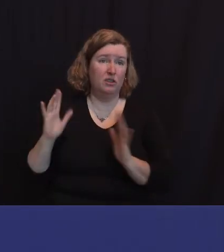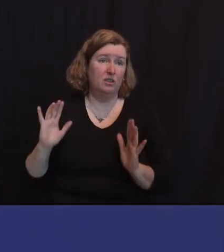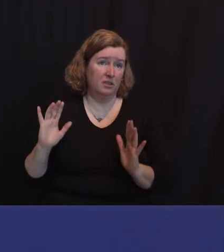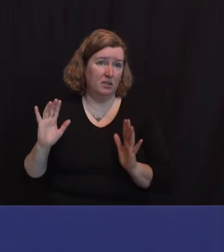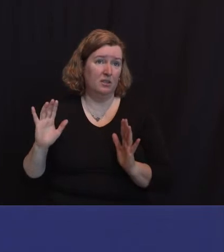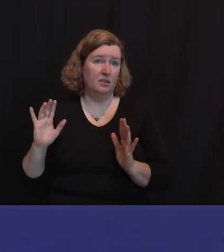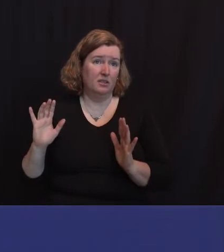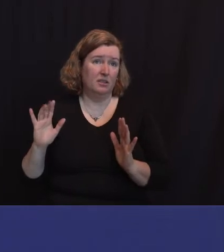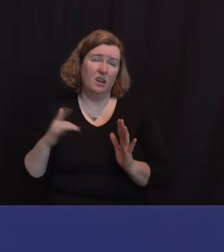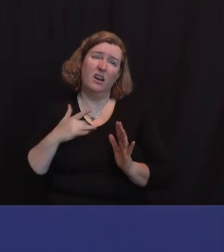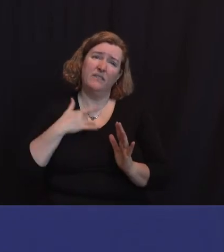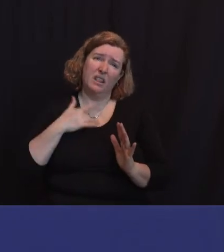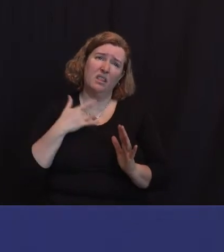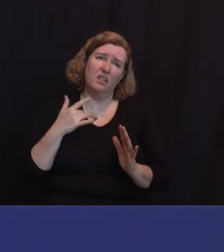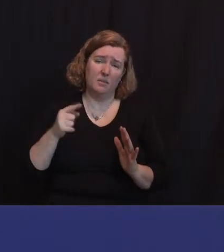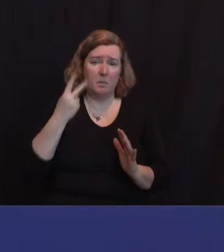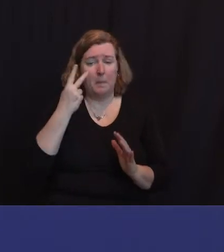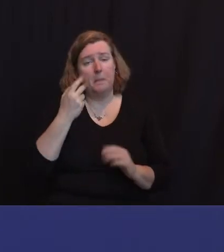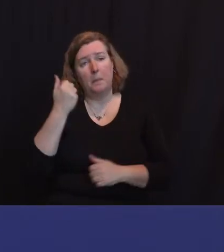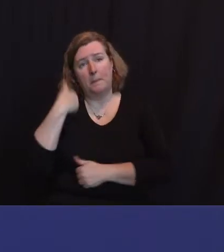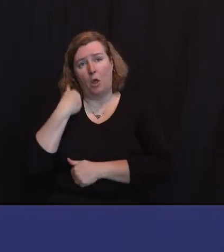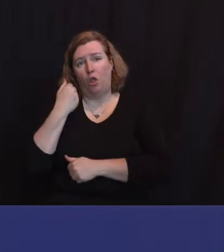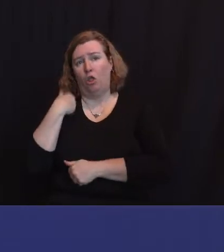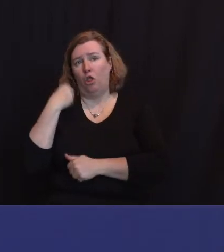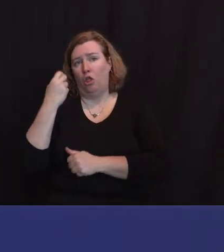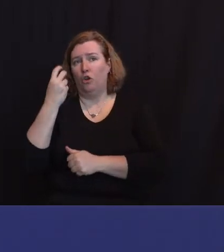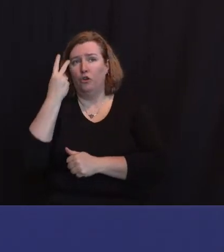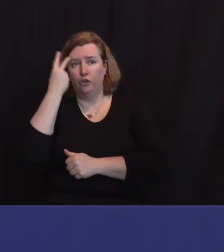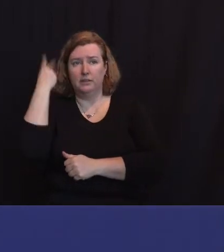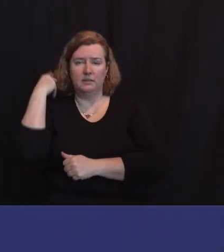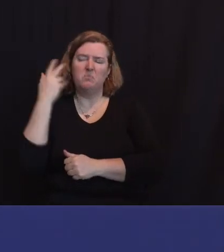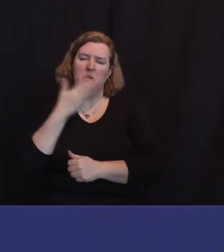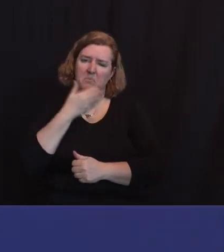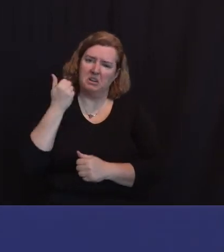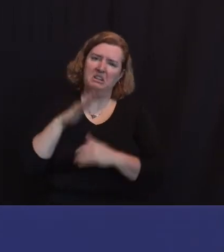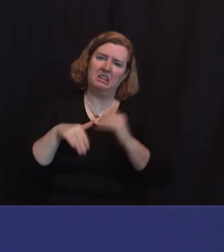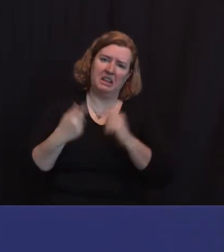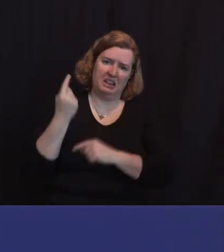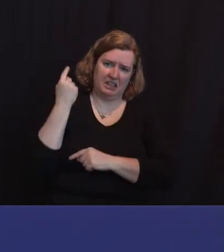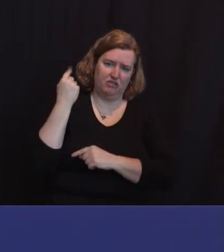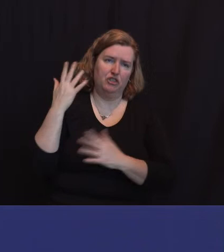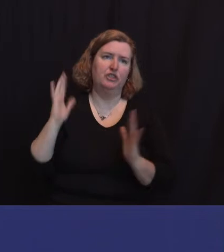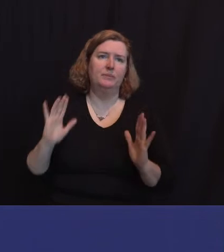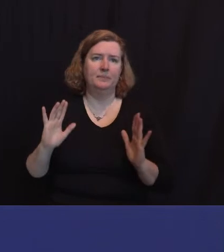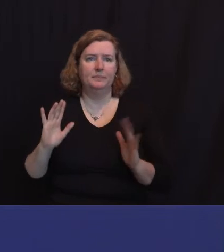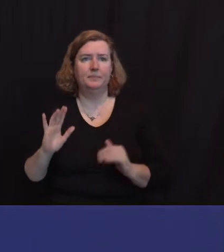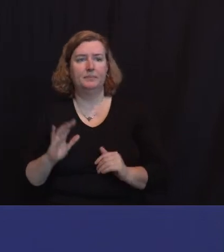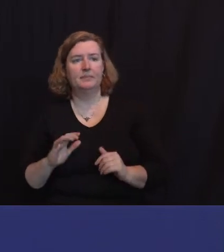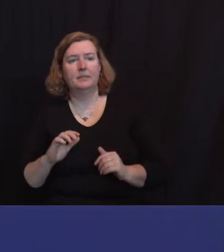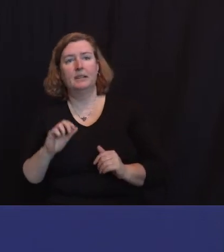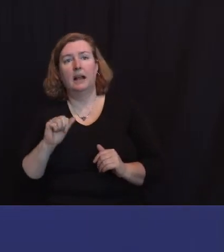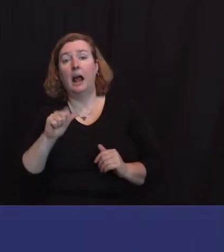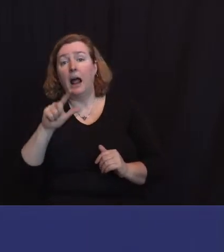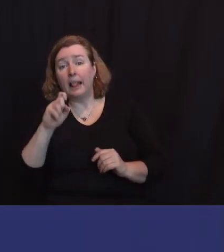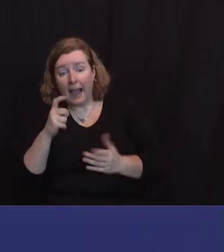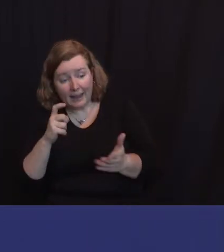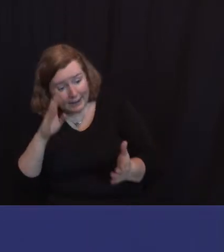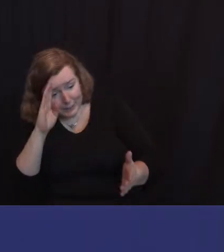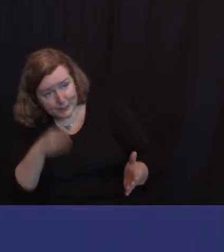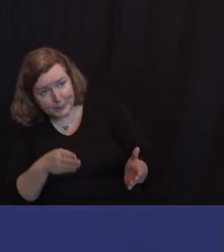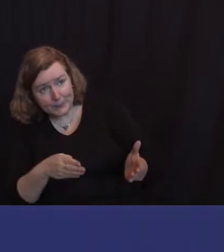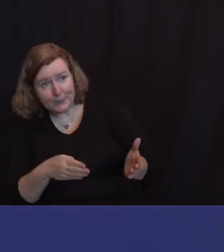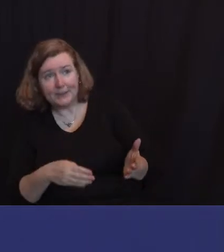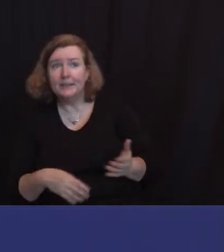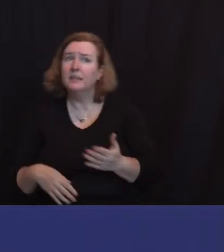to believe it will be. Thank you. Good to see you. Alex, how are you? Good afternoon. Good afternoon. You had said last week that you would follow the